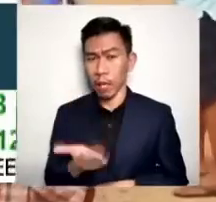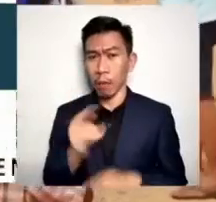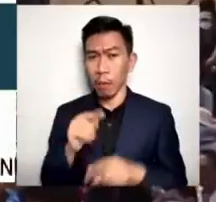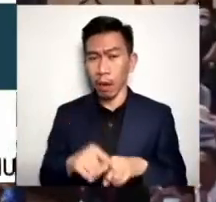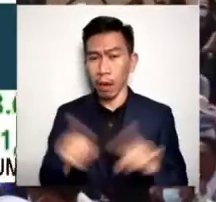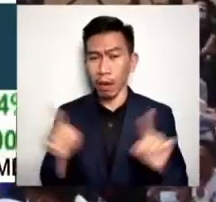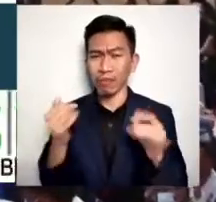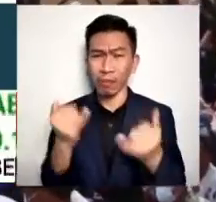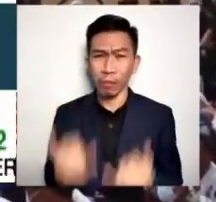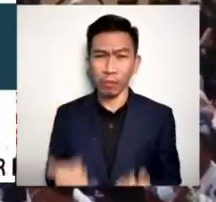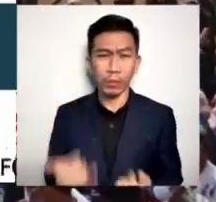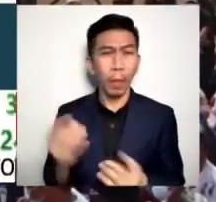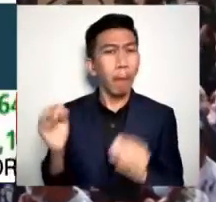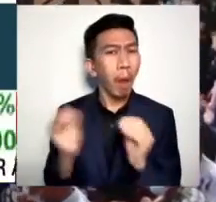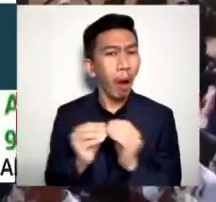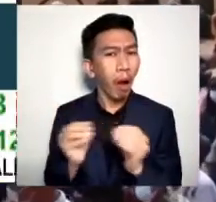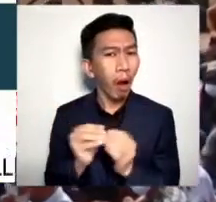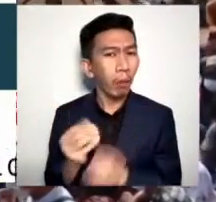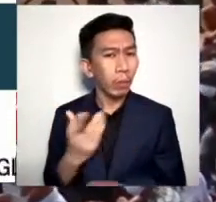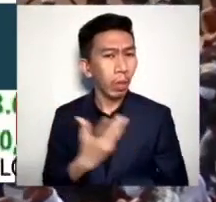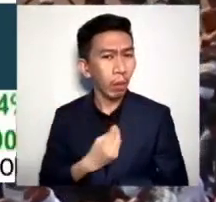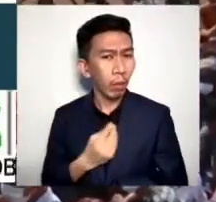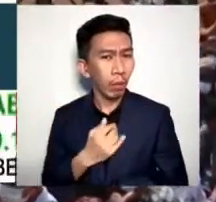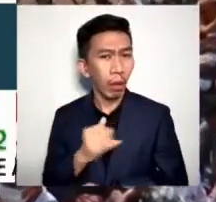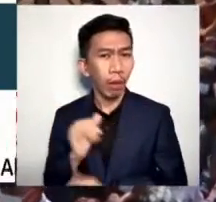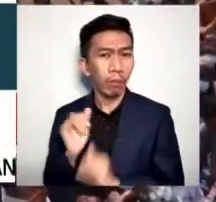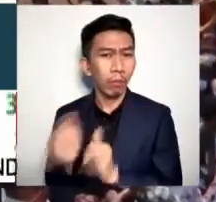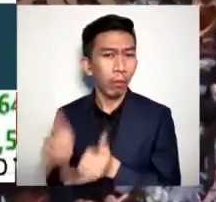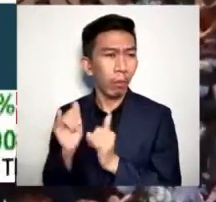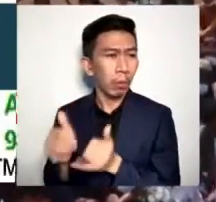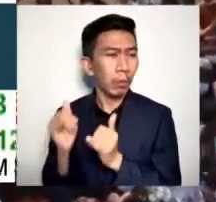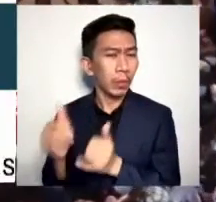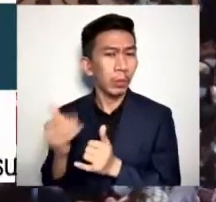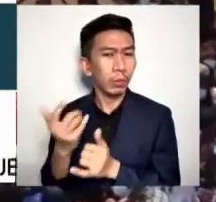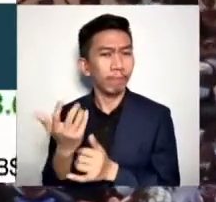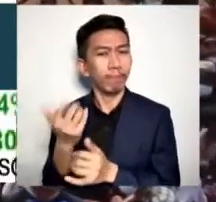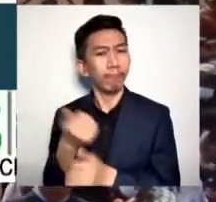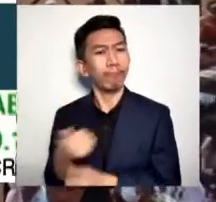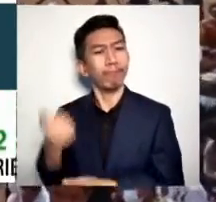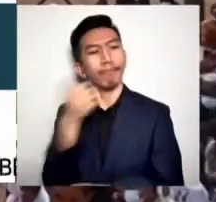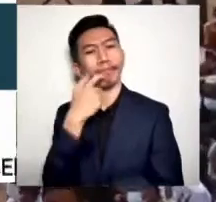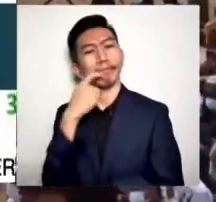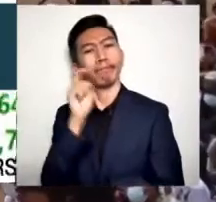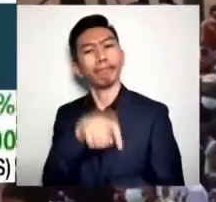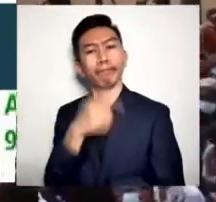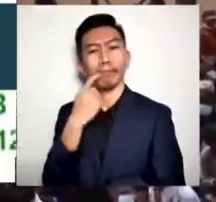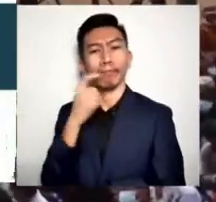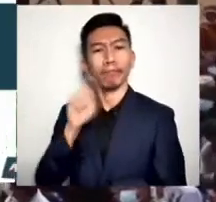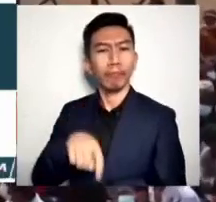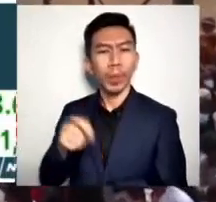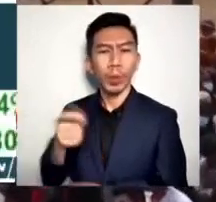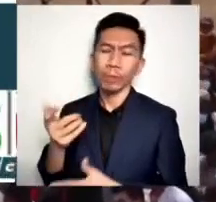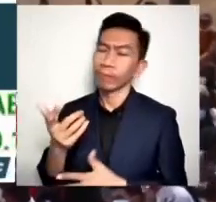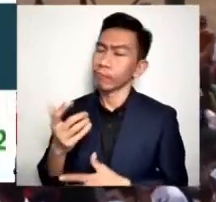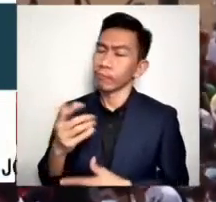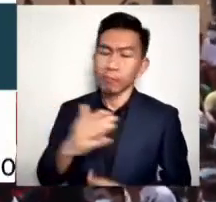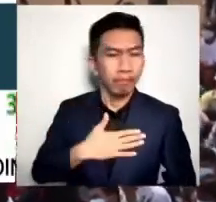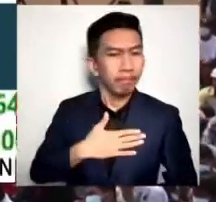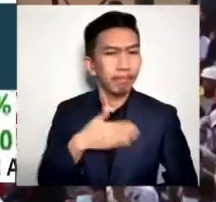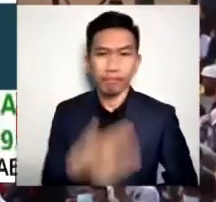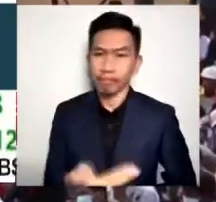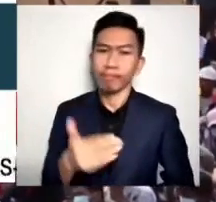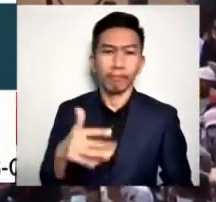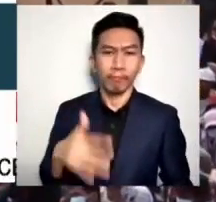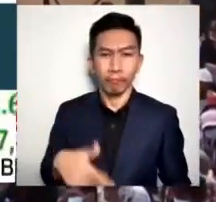are more fearful of is having to live under a dictatorship again. And we are willing to sacrifice our lives